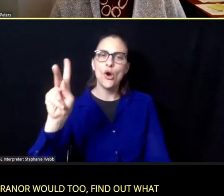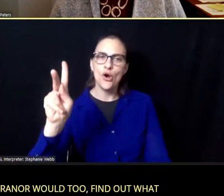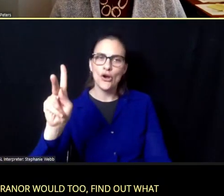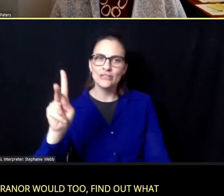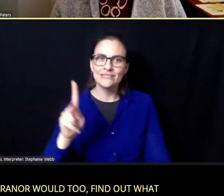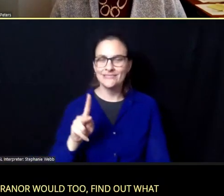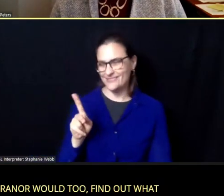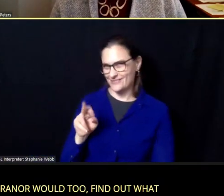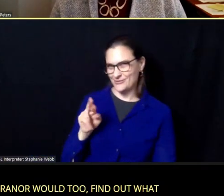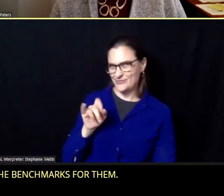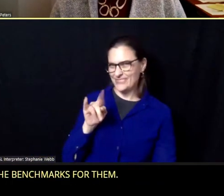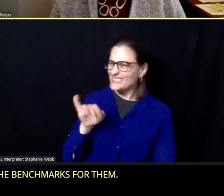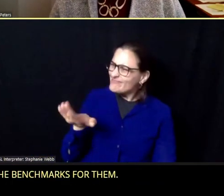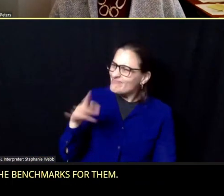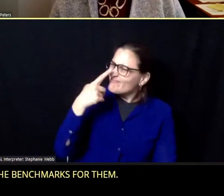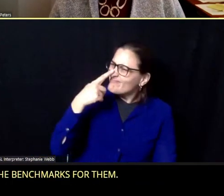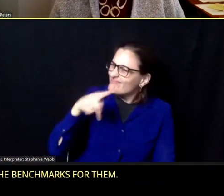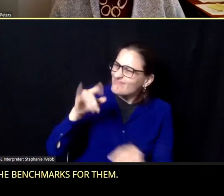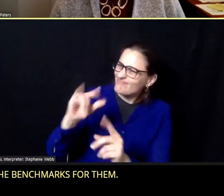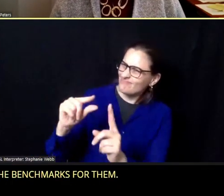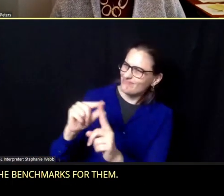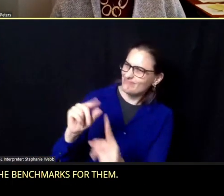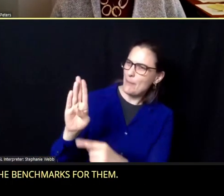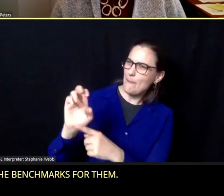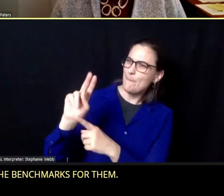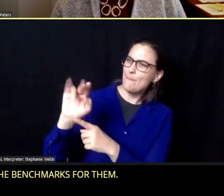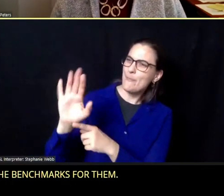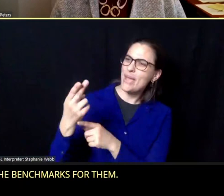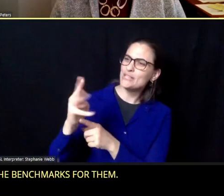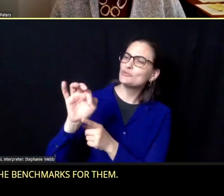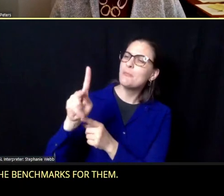clarify. Somebody who is a gamer needs